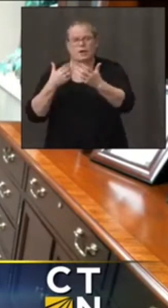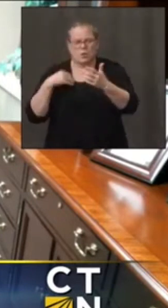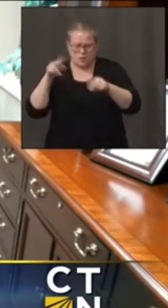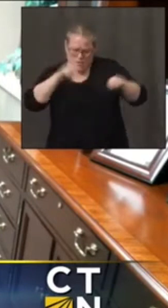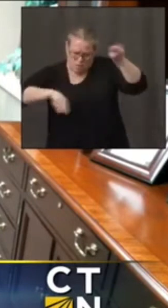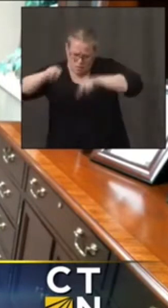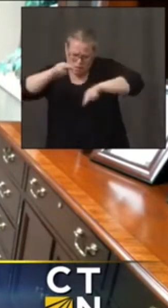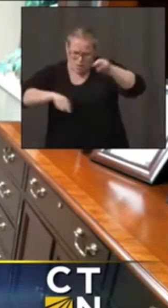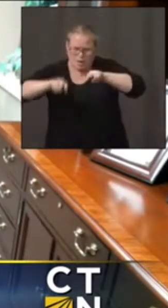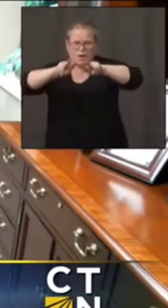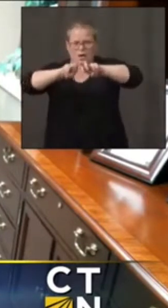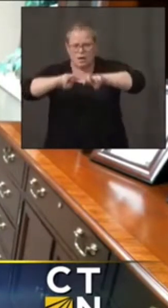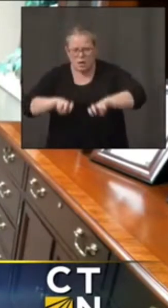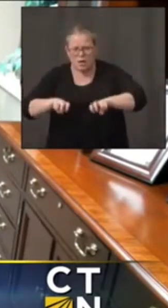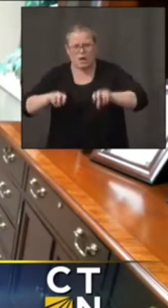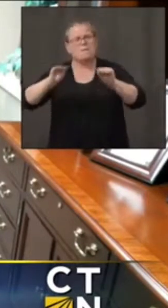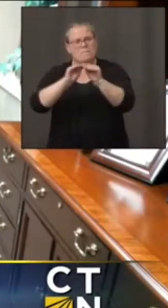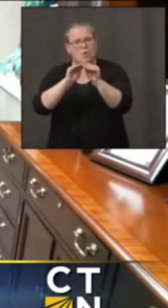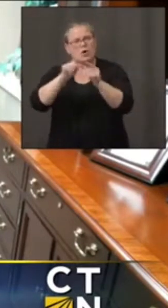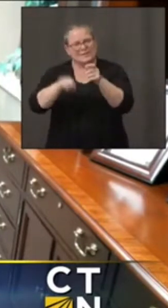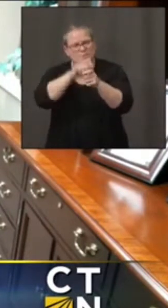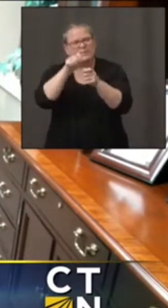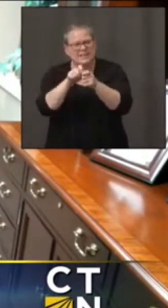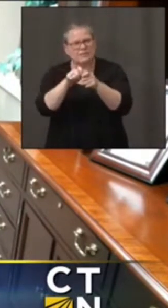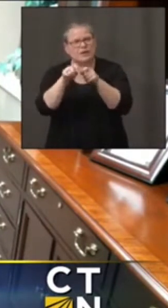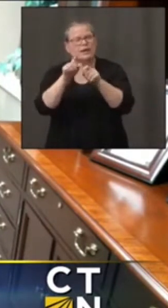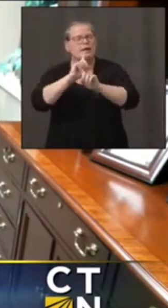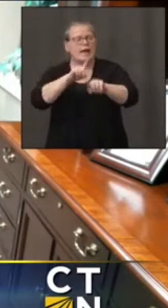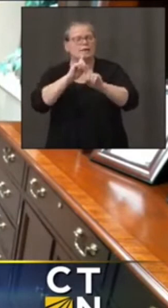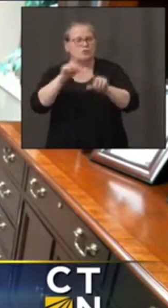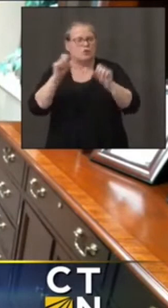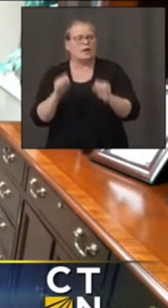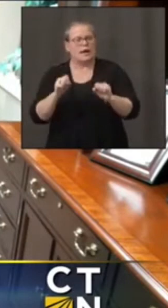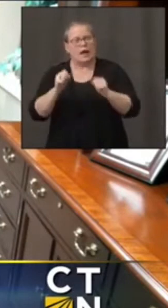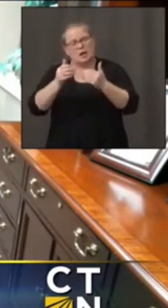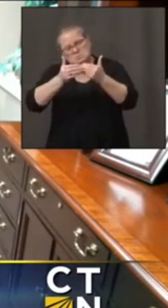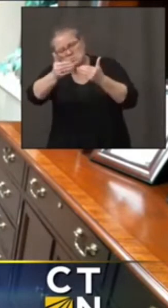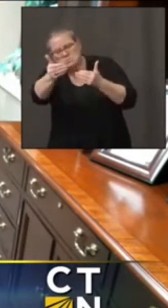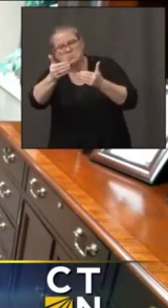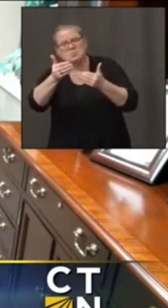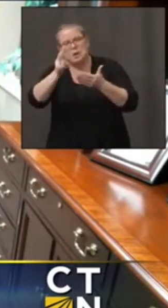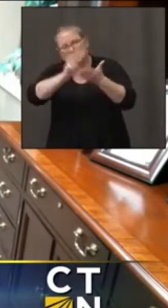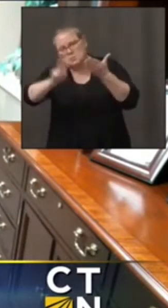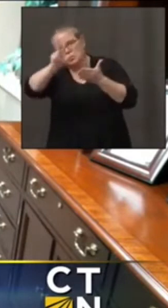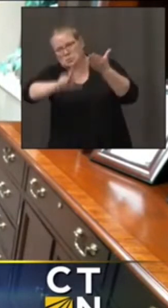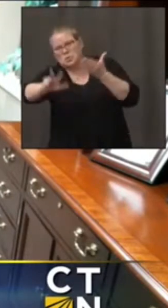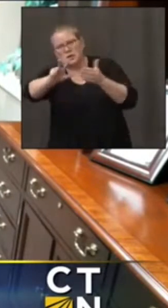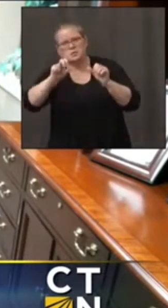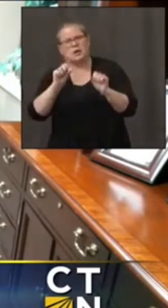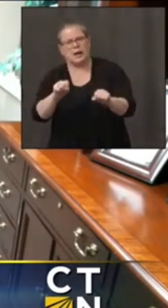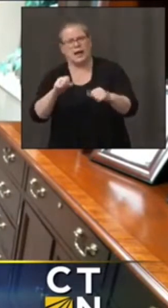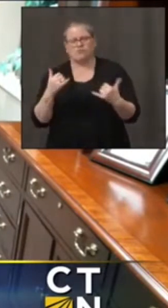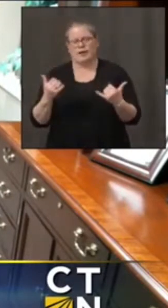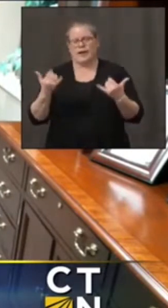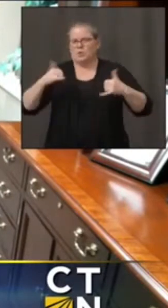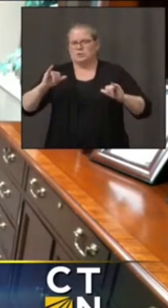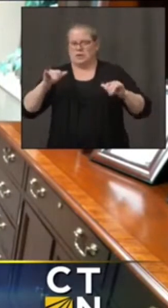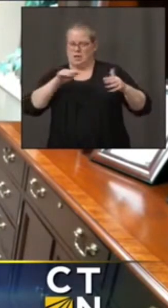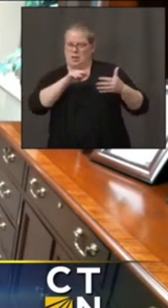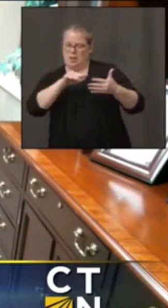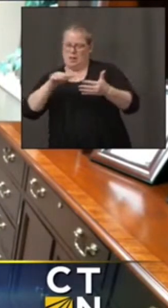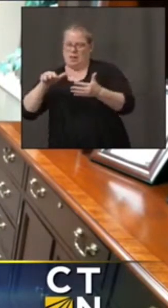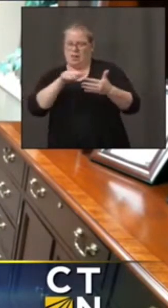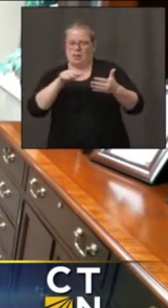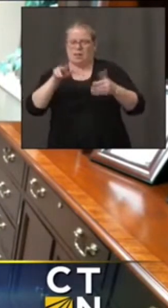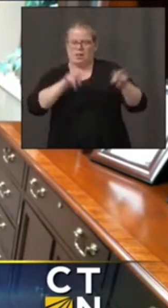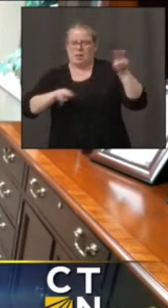granular look so that we can answer that question more precisely for you. Yeah, I was going to ask, those